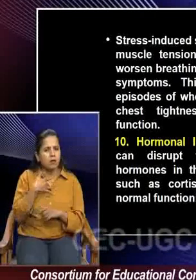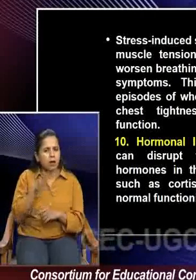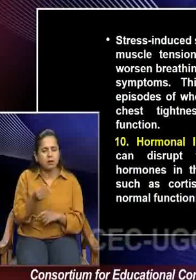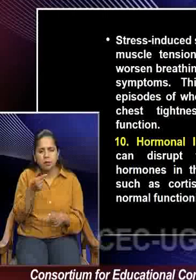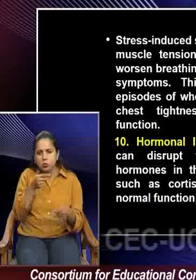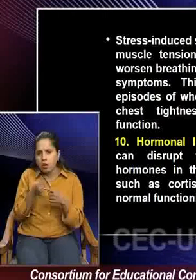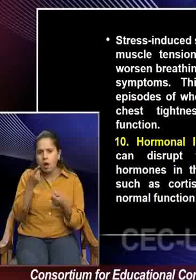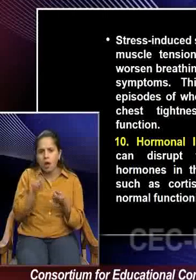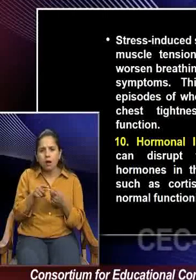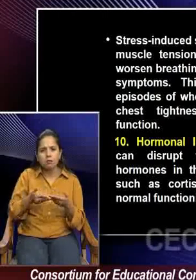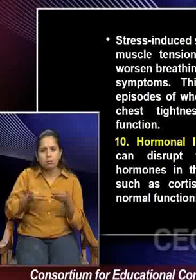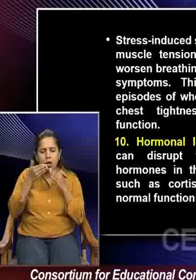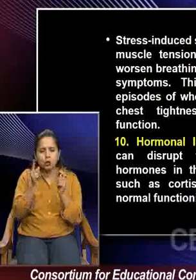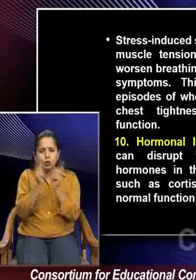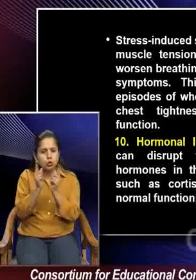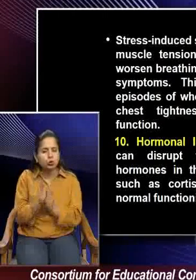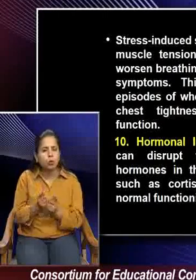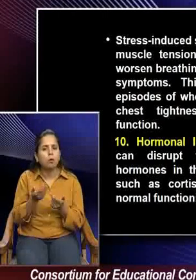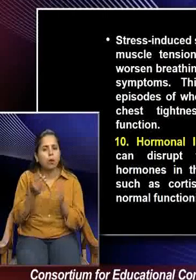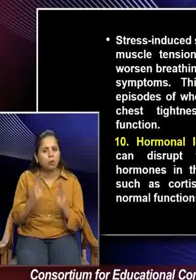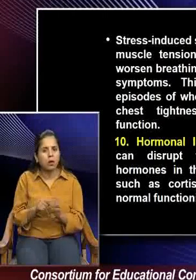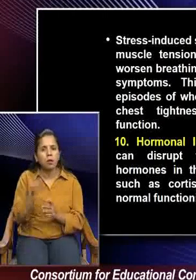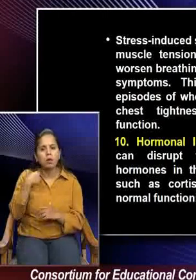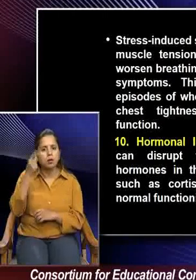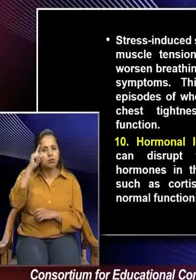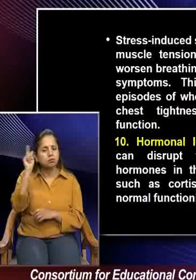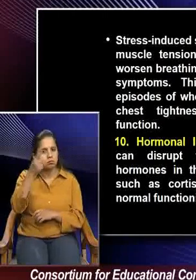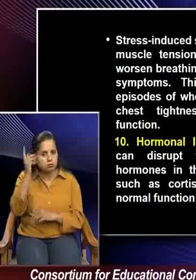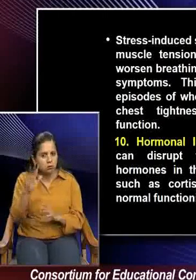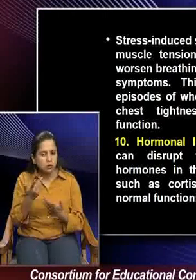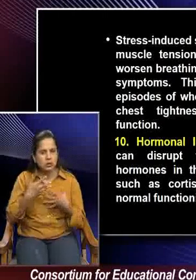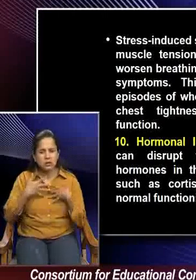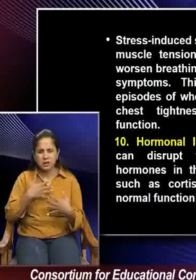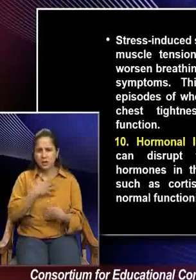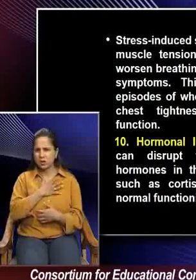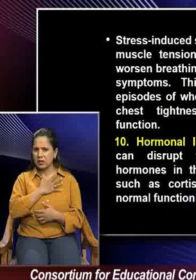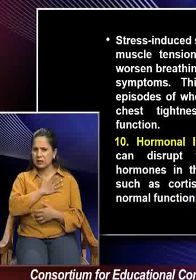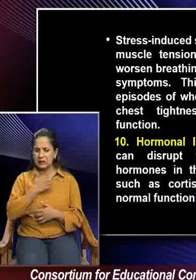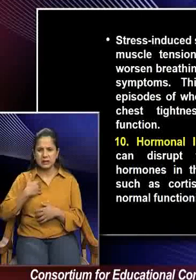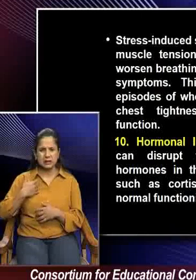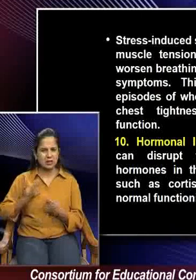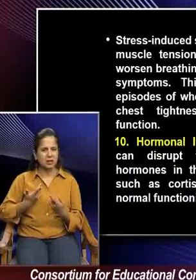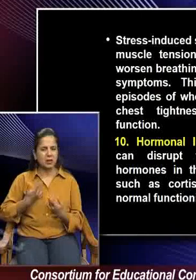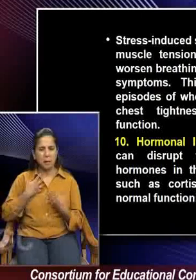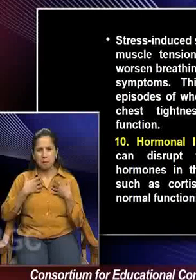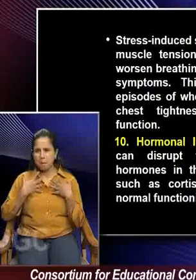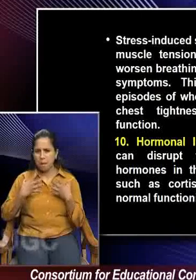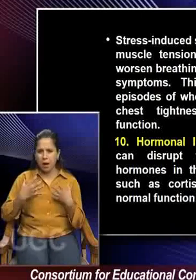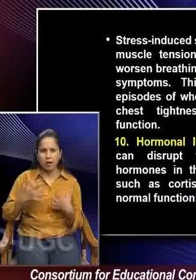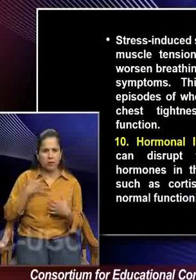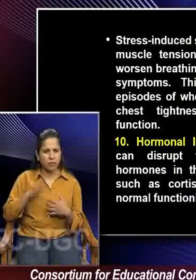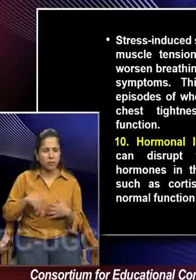shortness of breath, chest tightness, and decreased